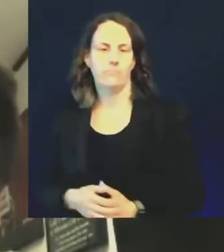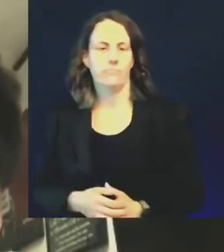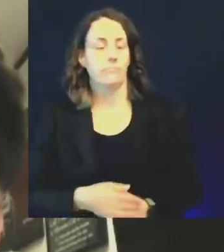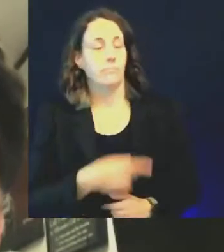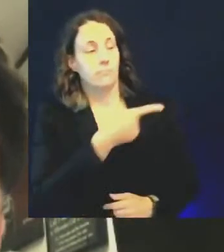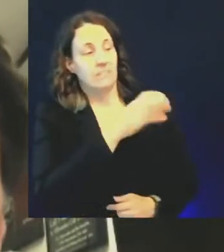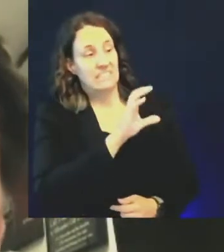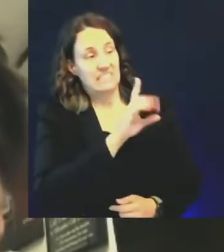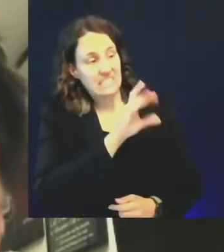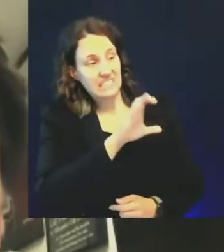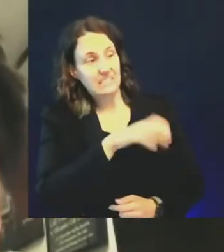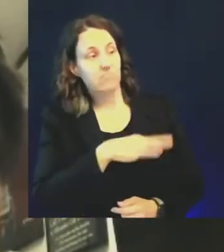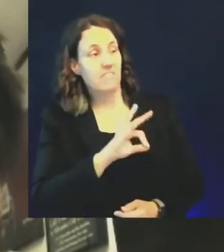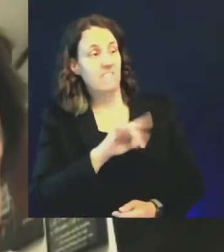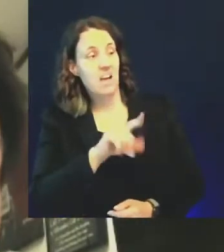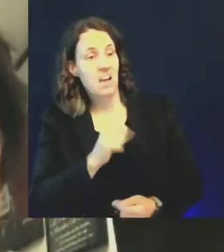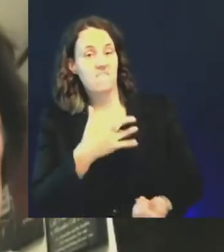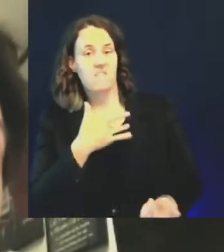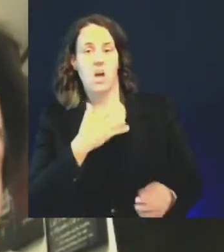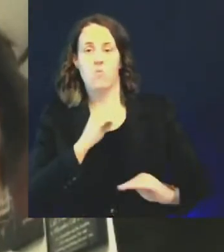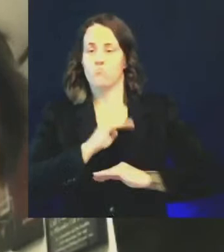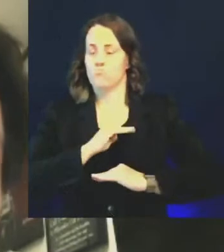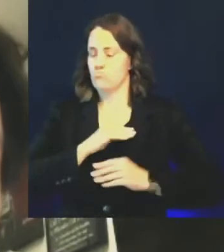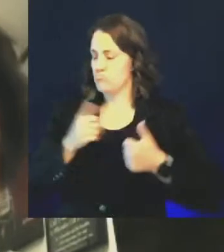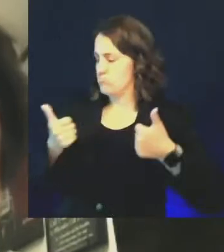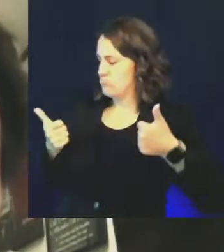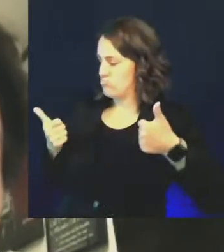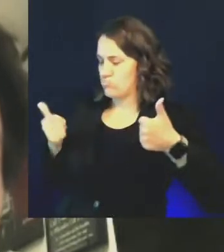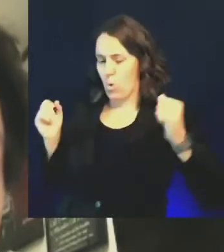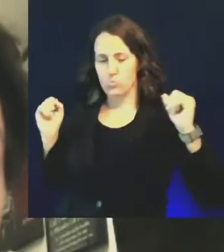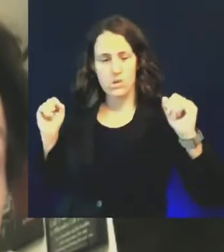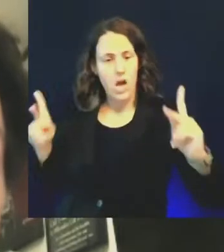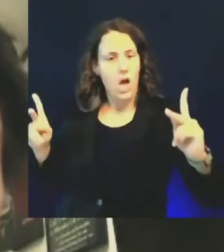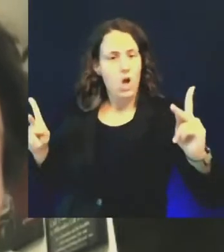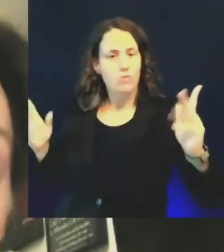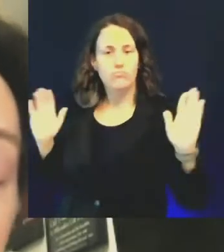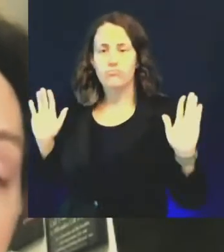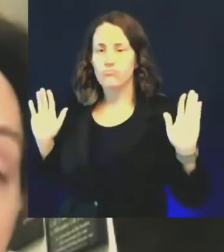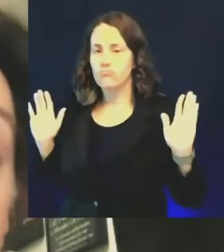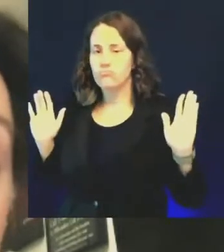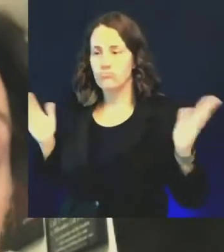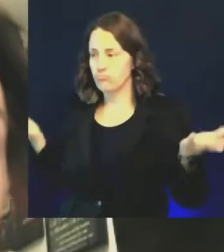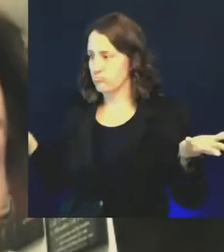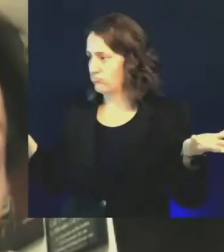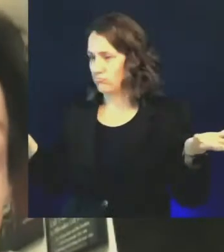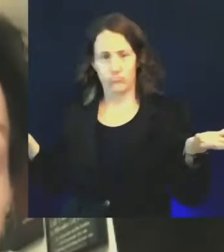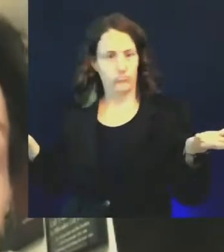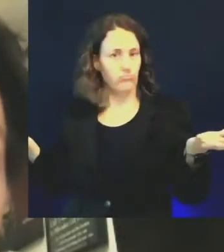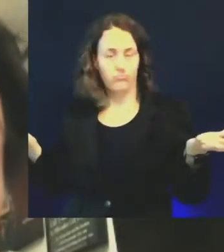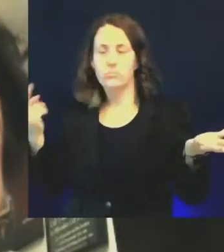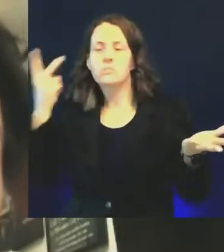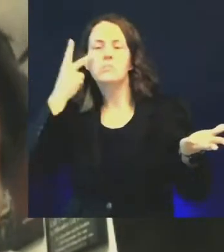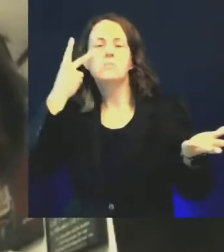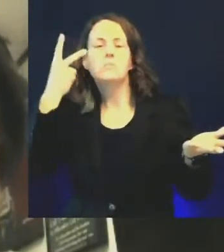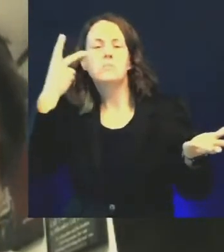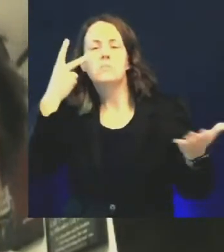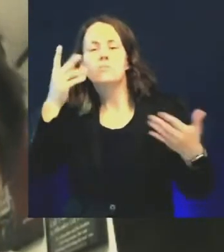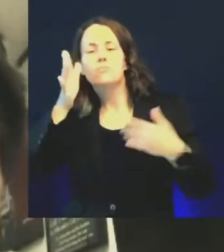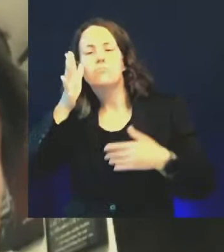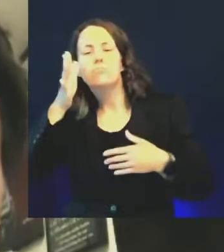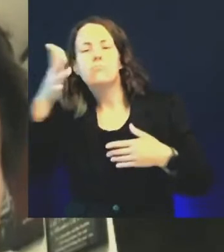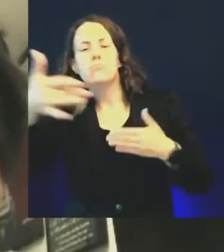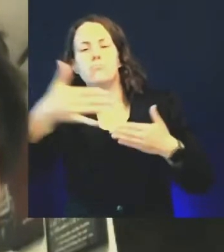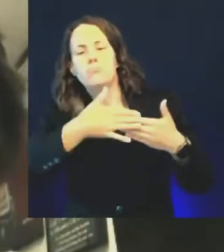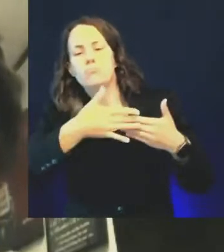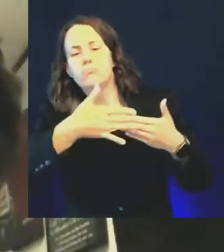and the regulators are standing behind very high quality evidence in the recommendations that have already been made, which is that everyone should get